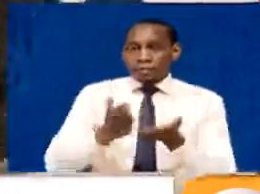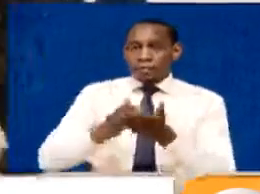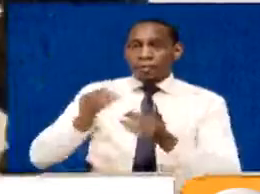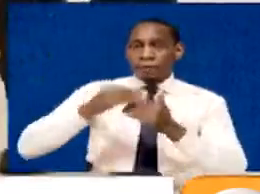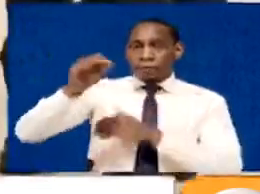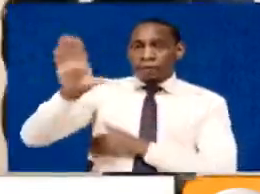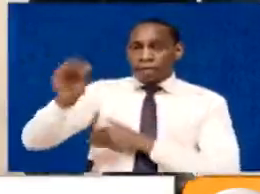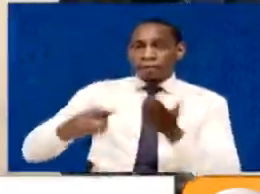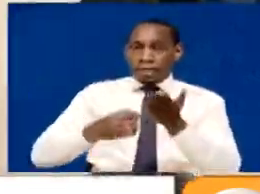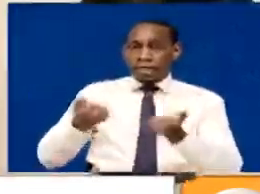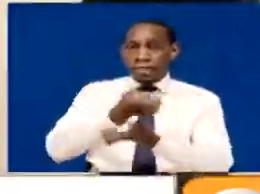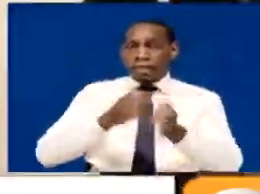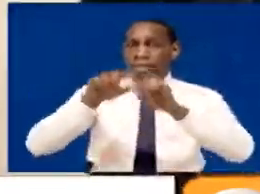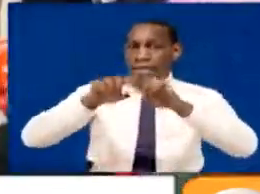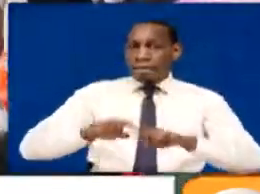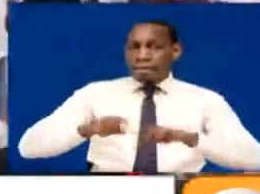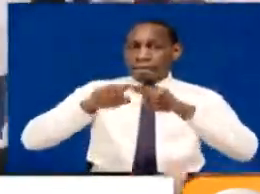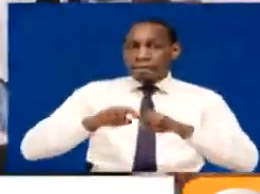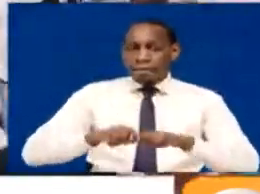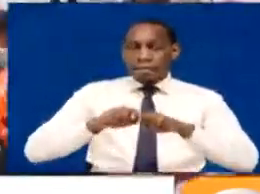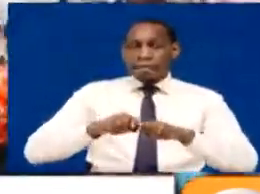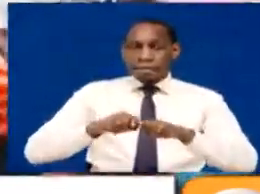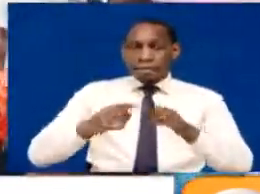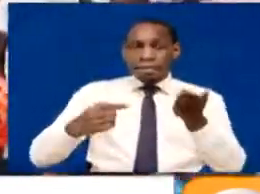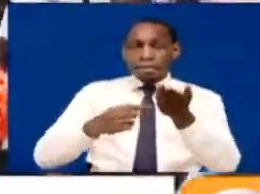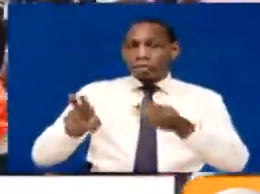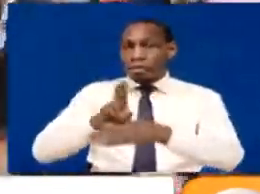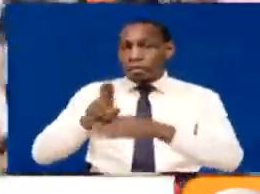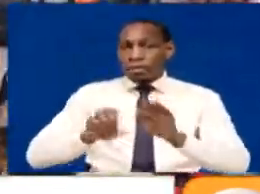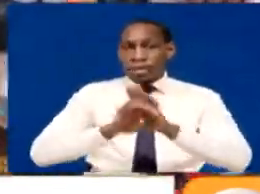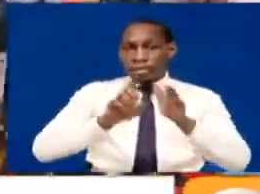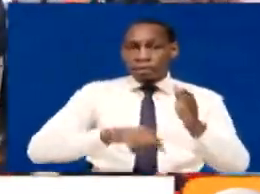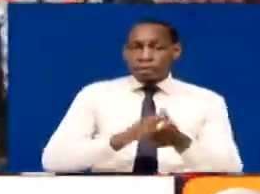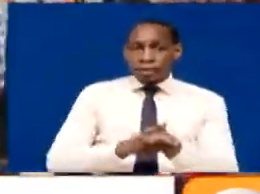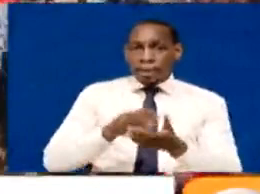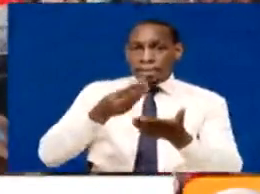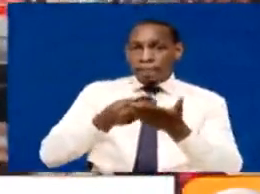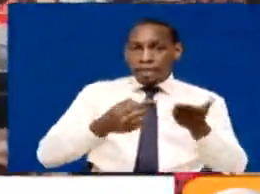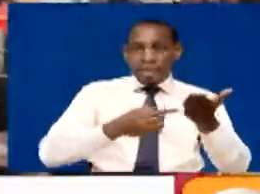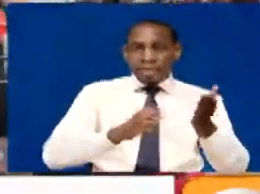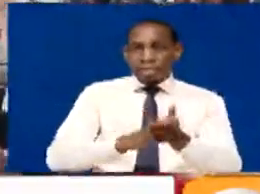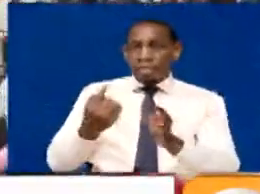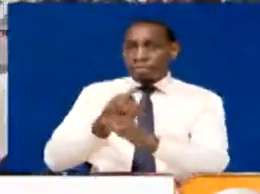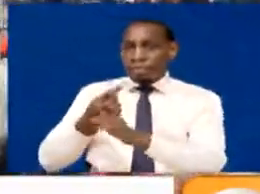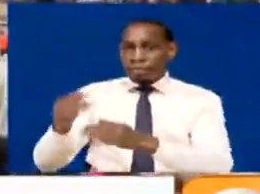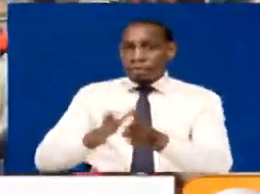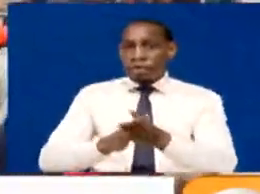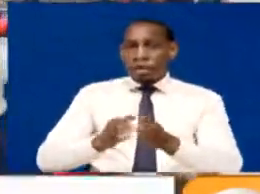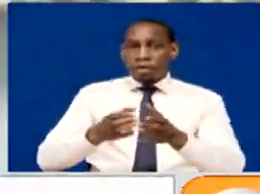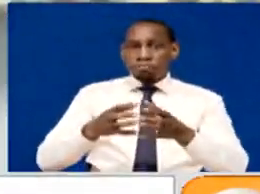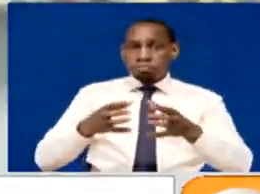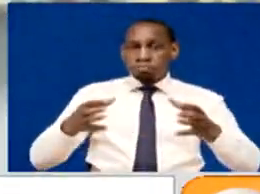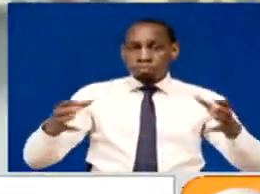Africa's digital economy lies with increased use of technologies such as cryptocurrency and other platforms to drive